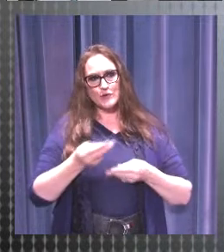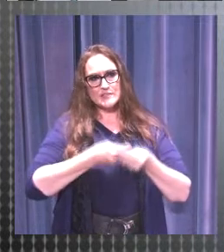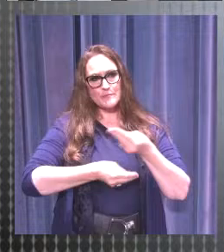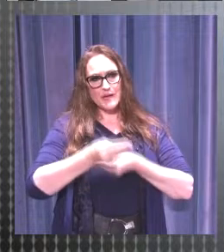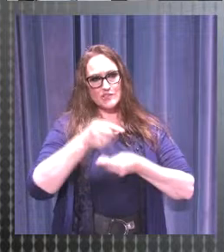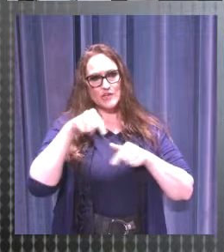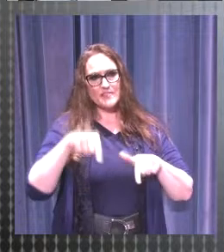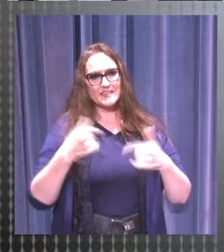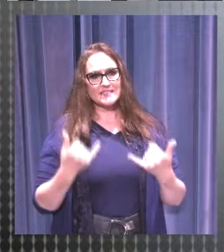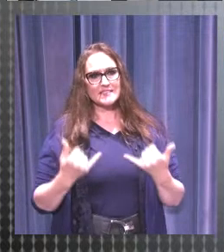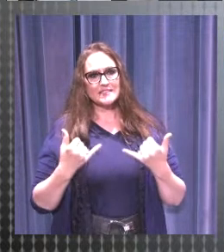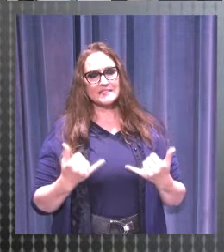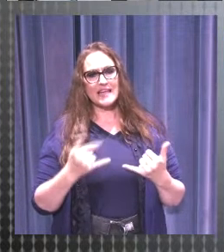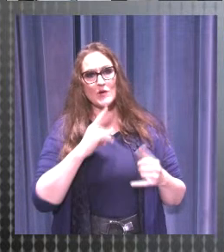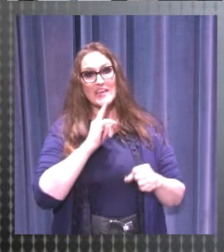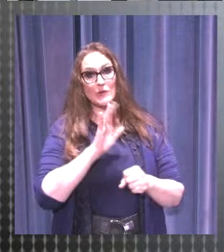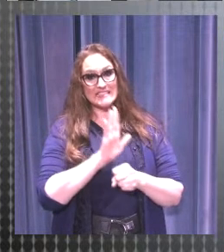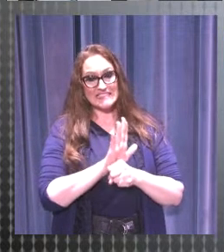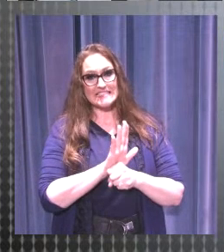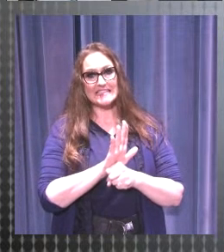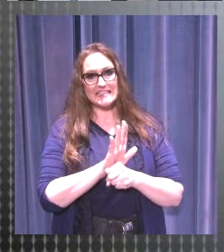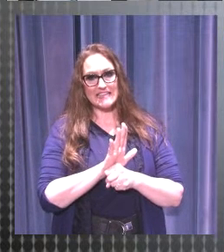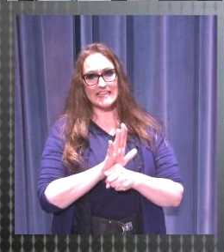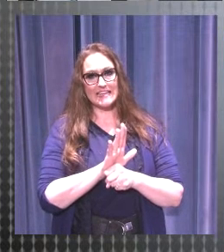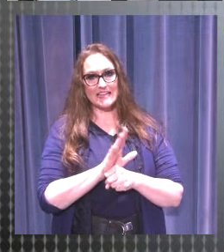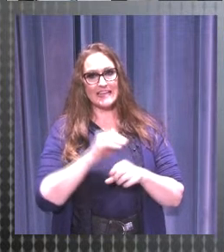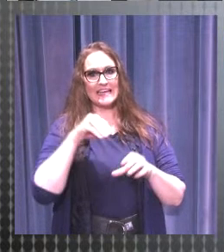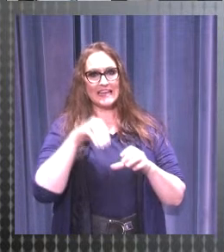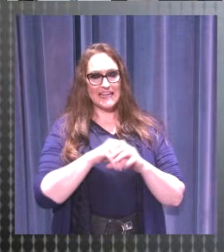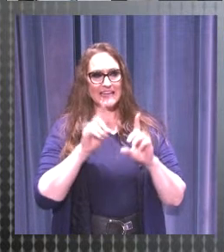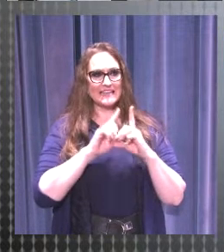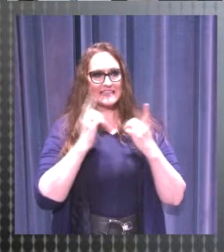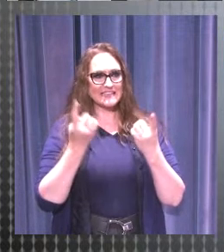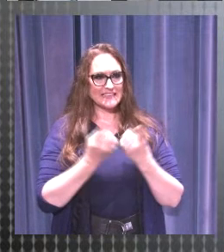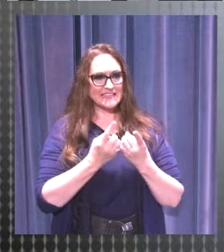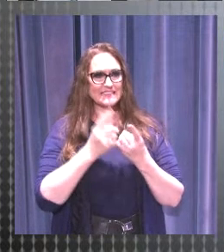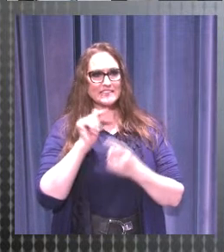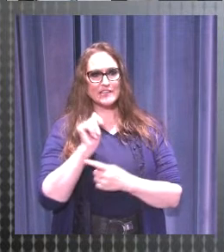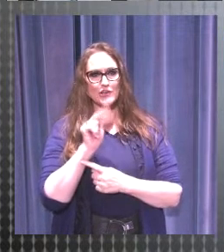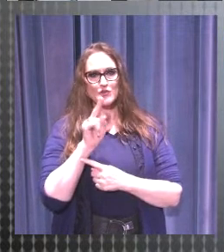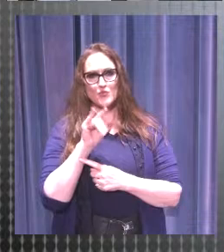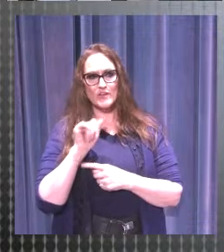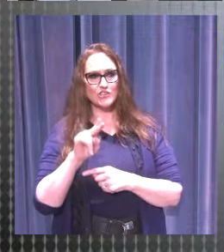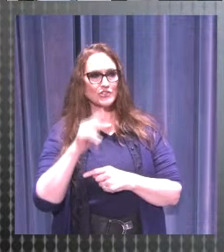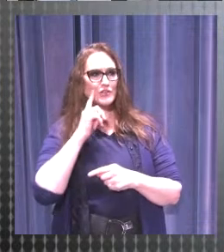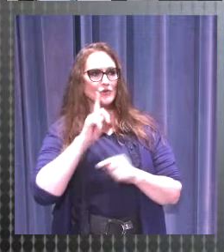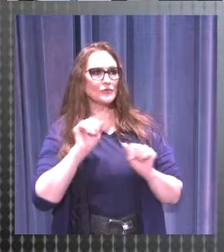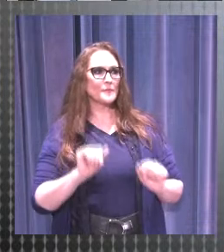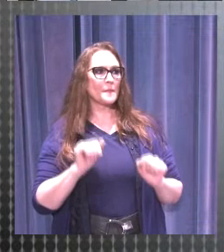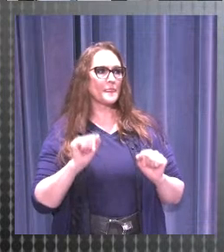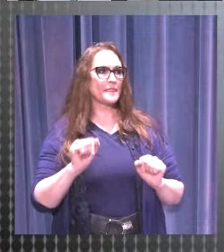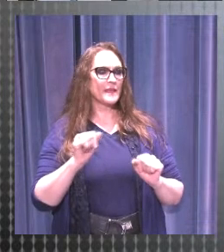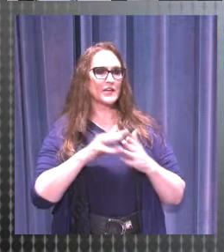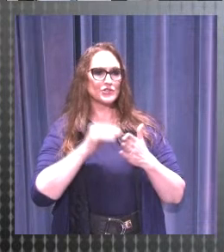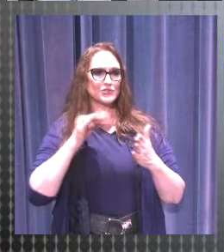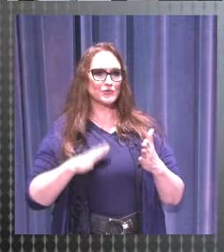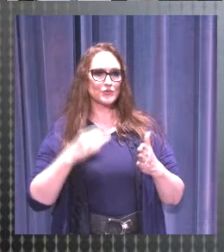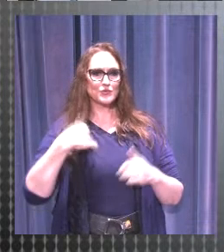now guaranteeing in-district tuition to prospective students. We are